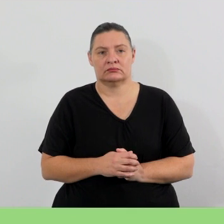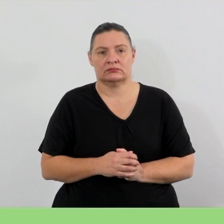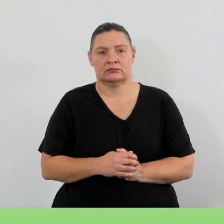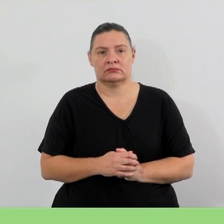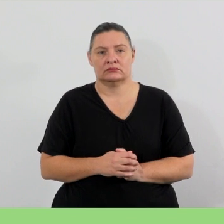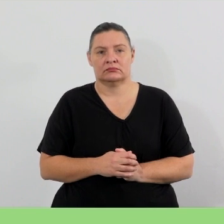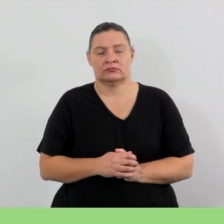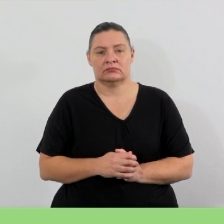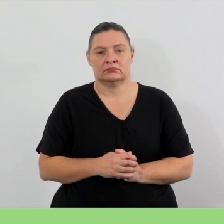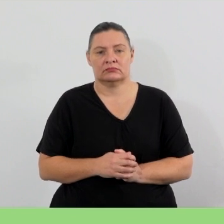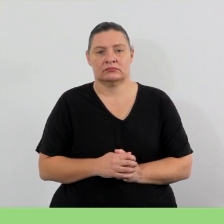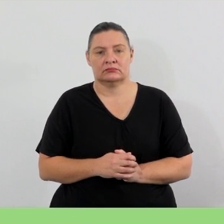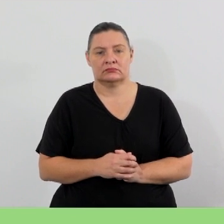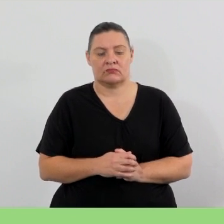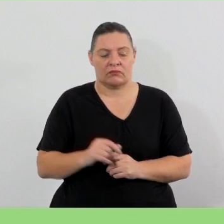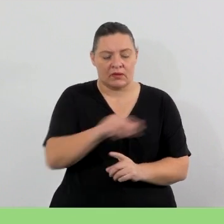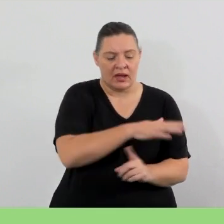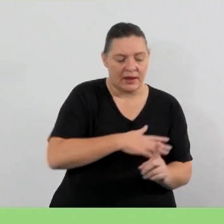in the